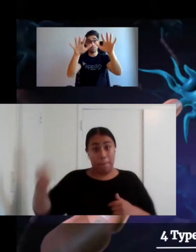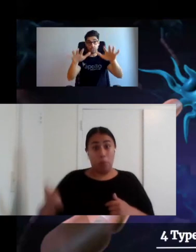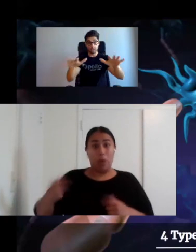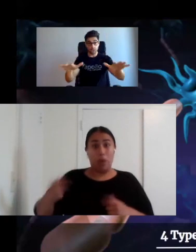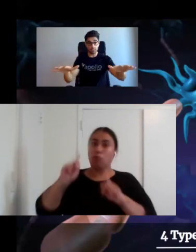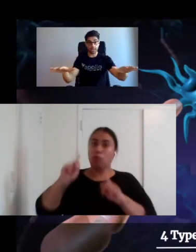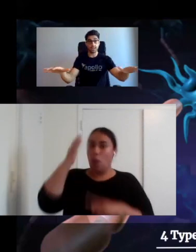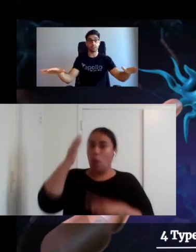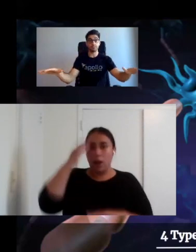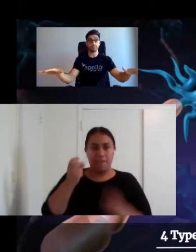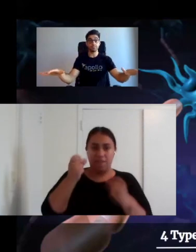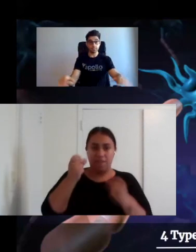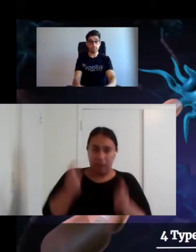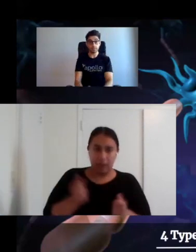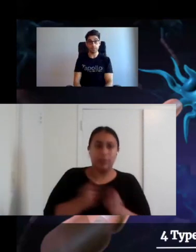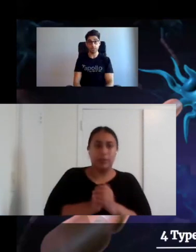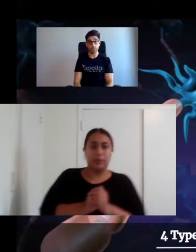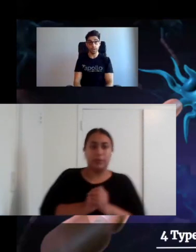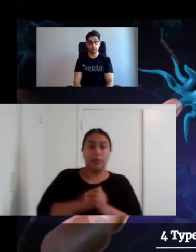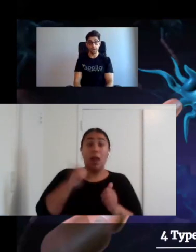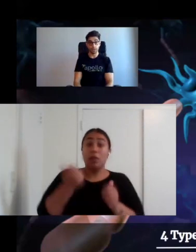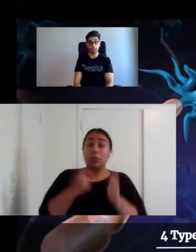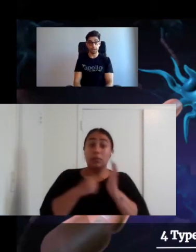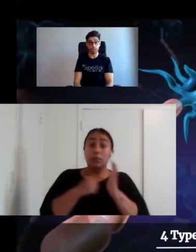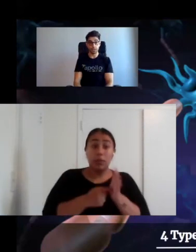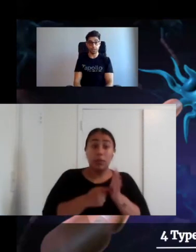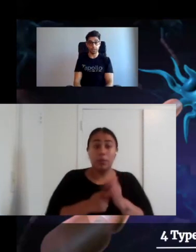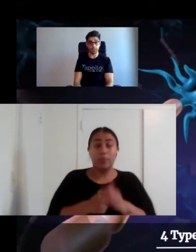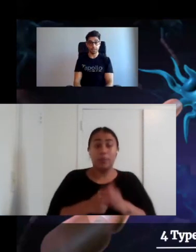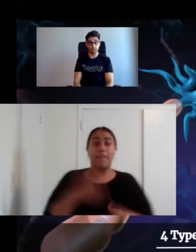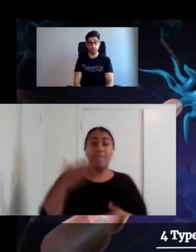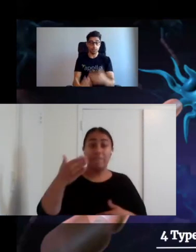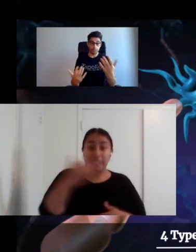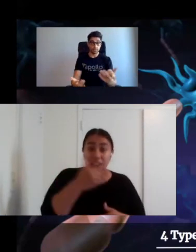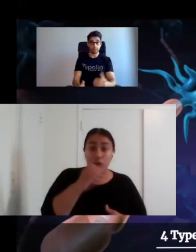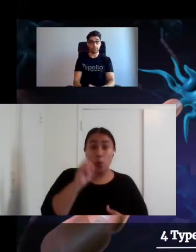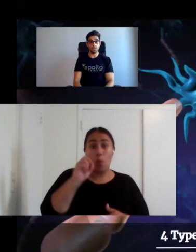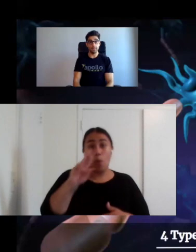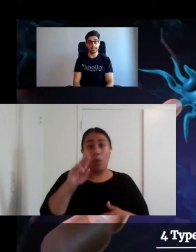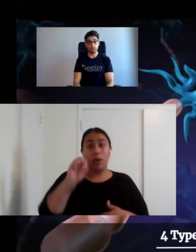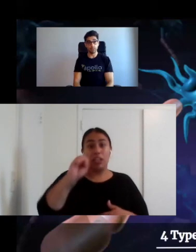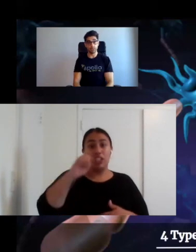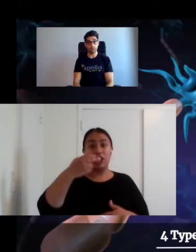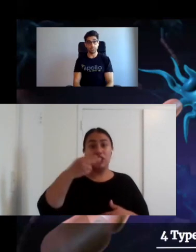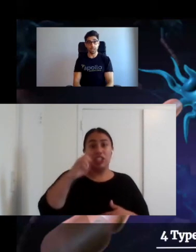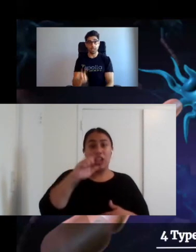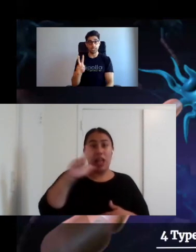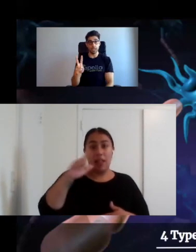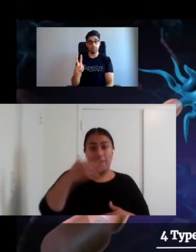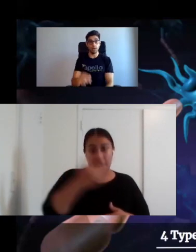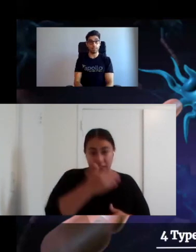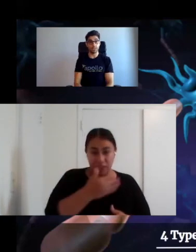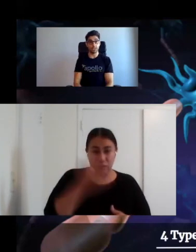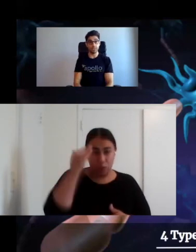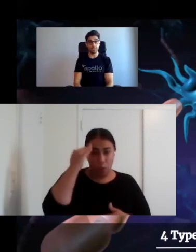make sure the immune system is calmed back down. Right? The situation is very serious. So, coming back to multiple sclerosis, it is a